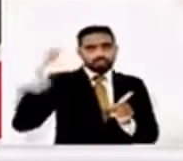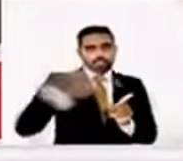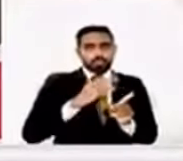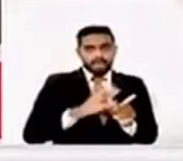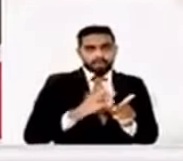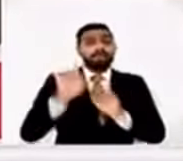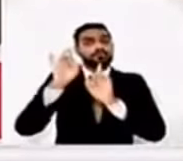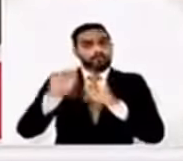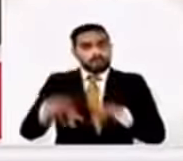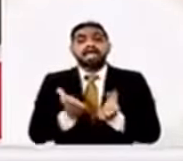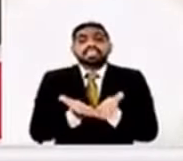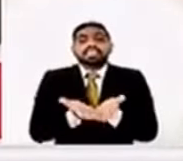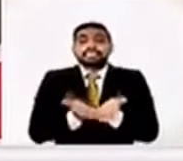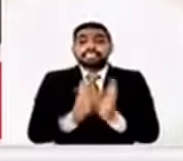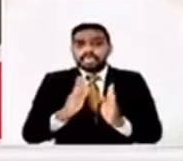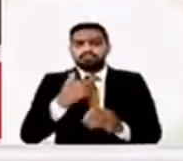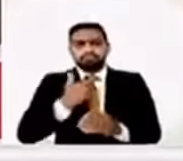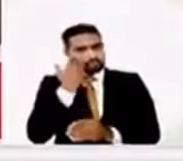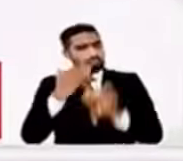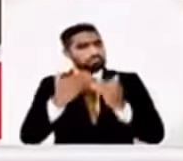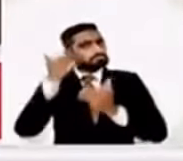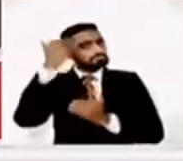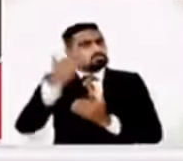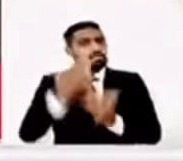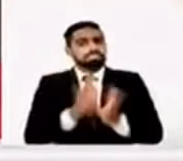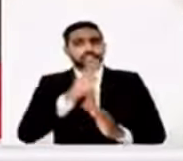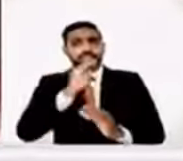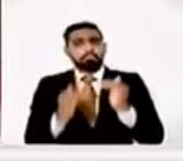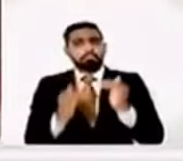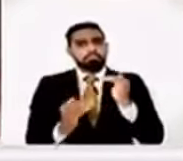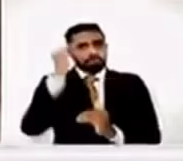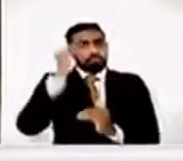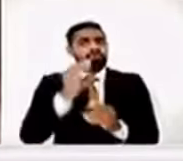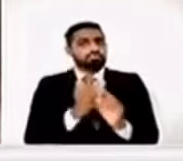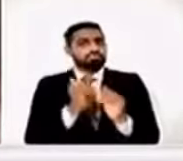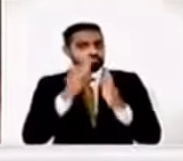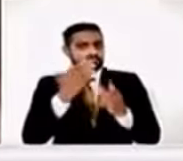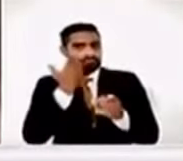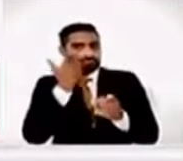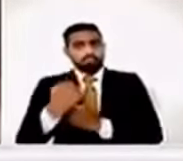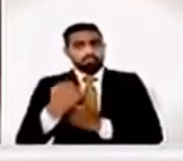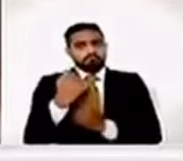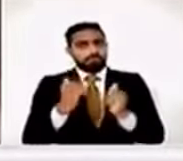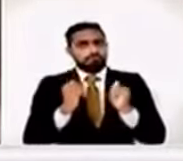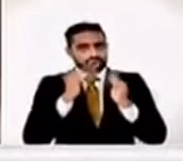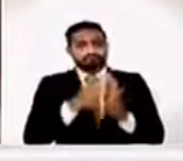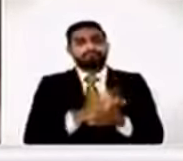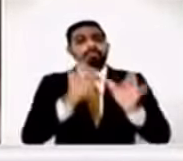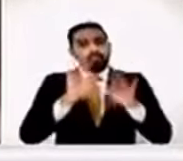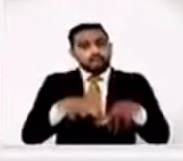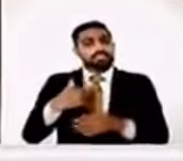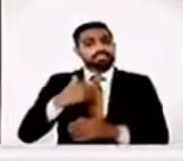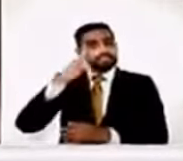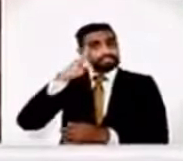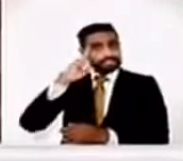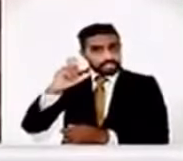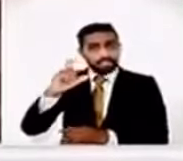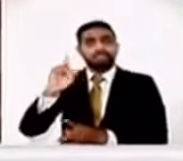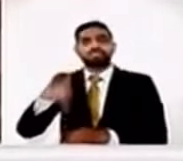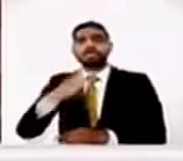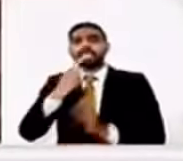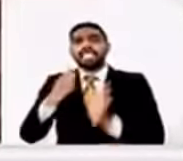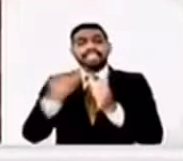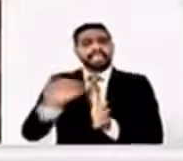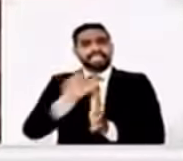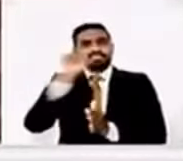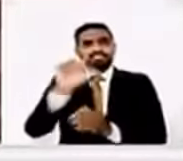powerful economy in the world over the next decade. I also believe China, together with several other Asian countries, will be amongst